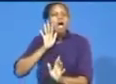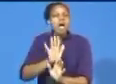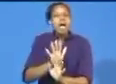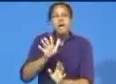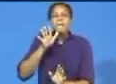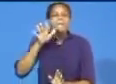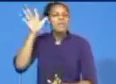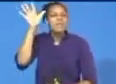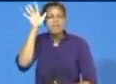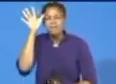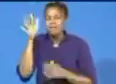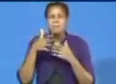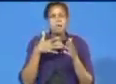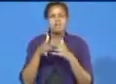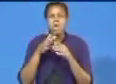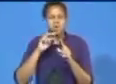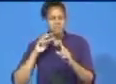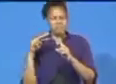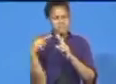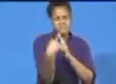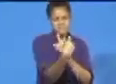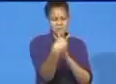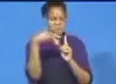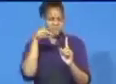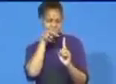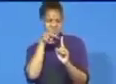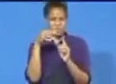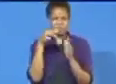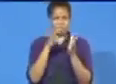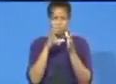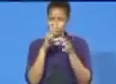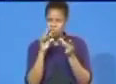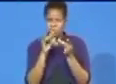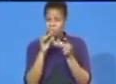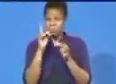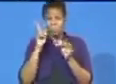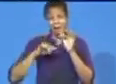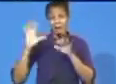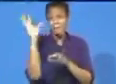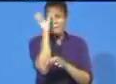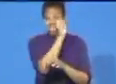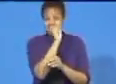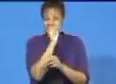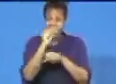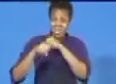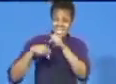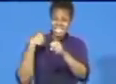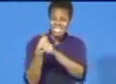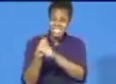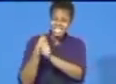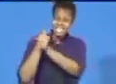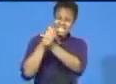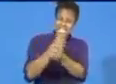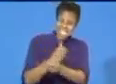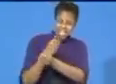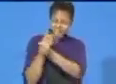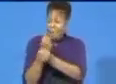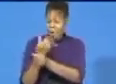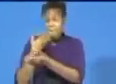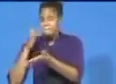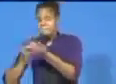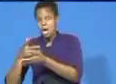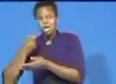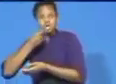matter how you look at the story, you can't miss this. Her years in slavery, her ill treatment or good